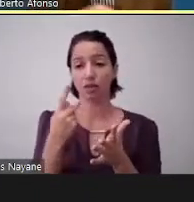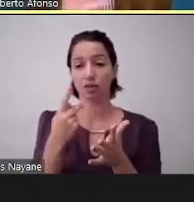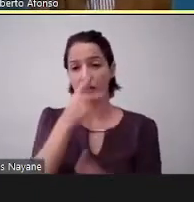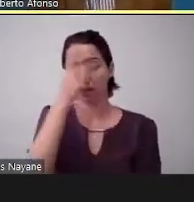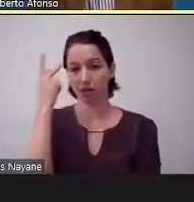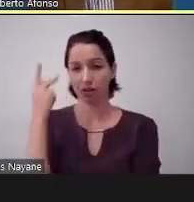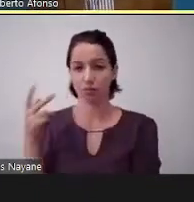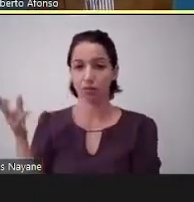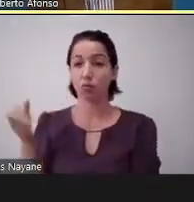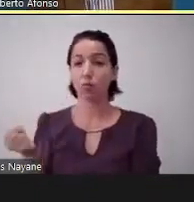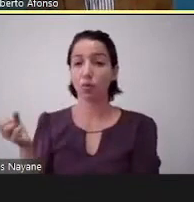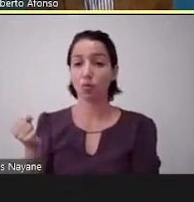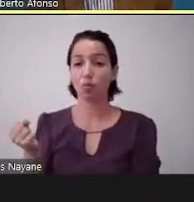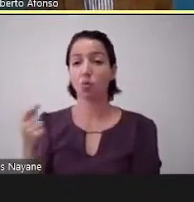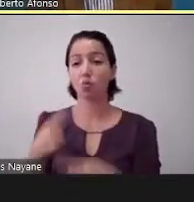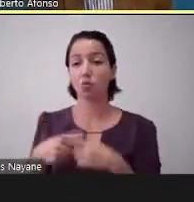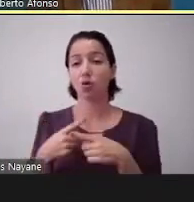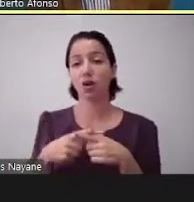not consuming much.